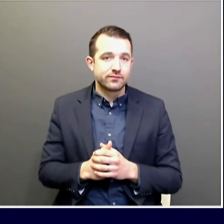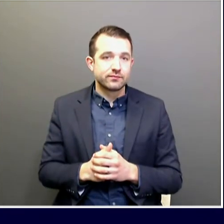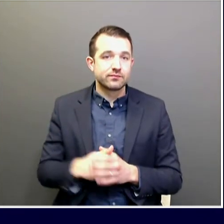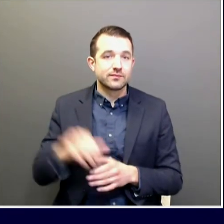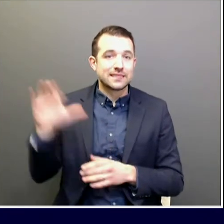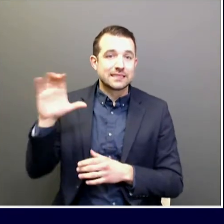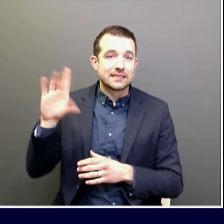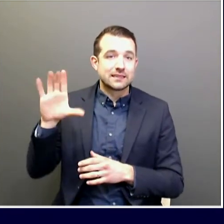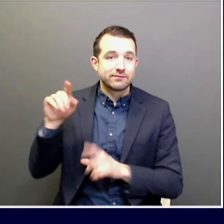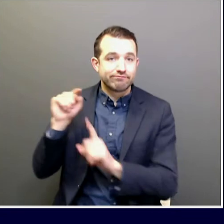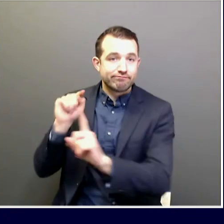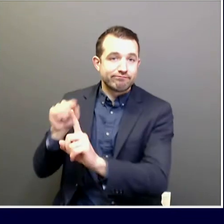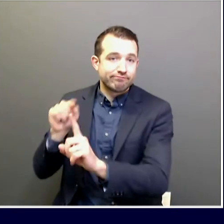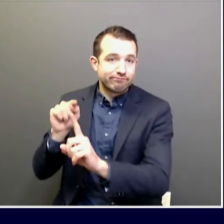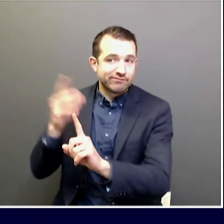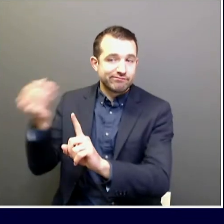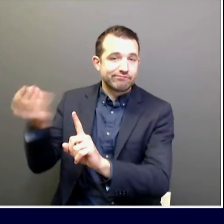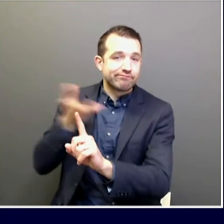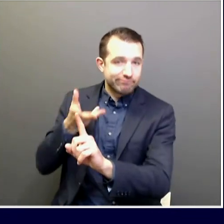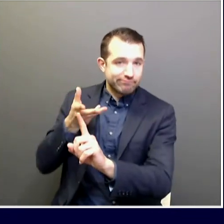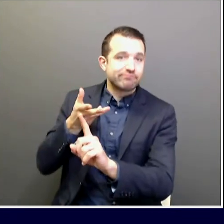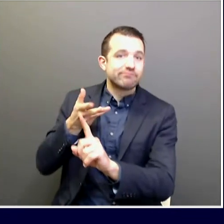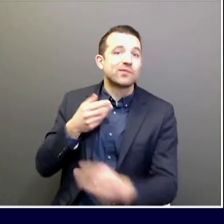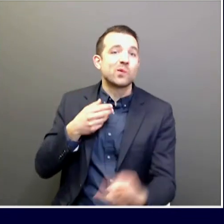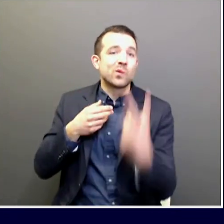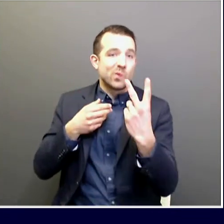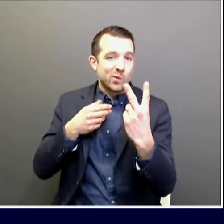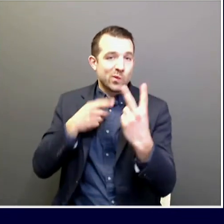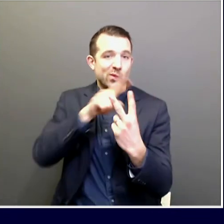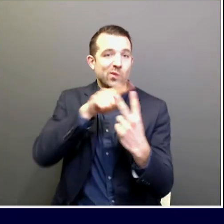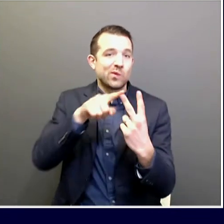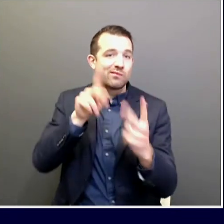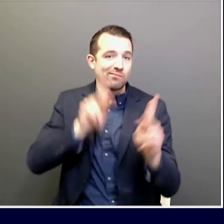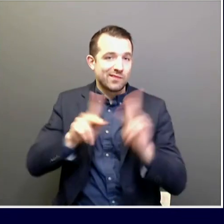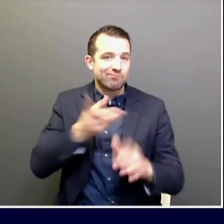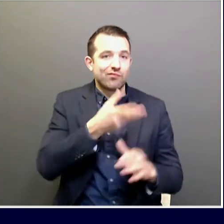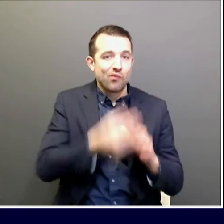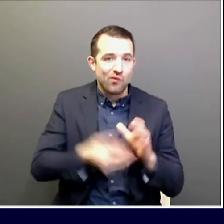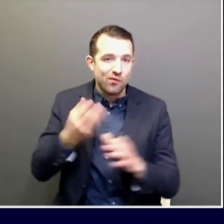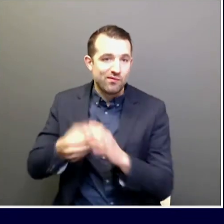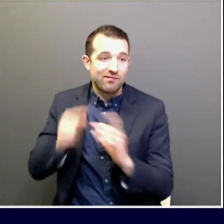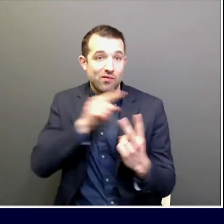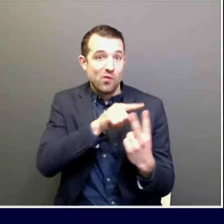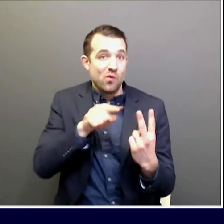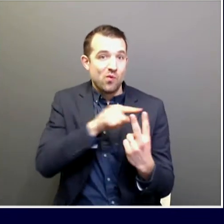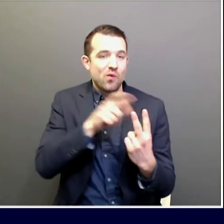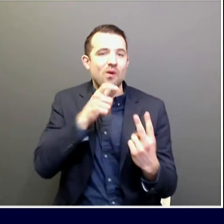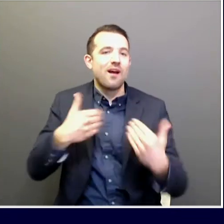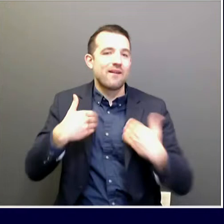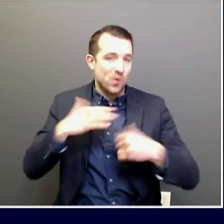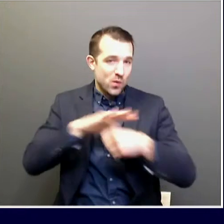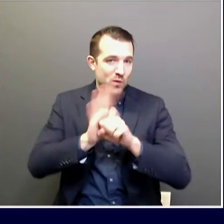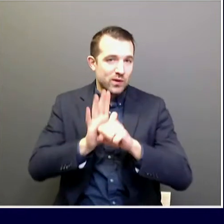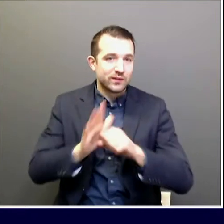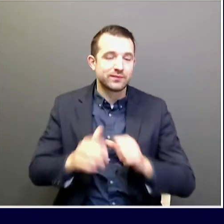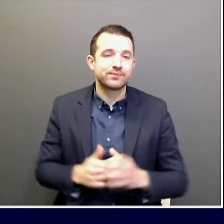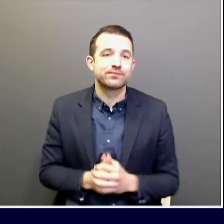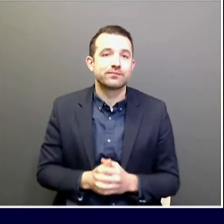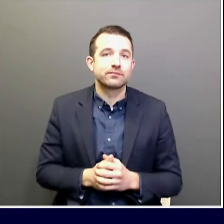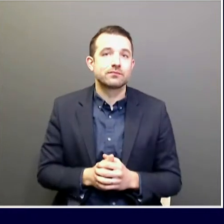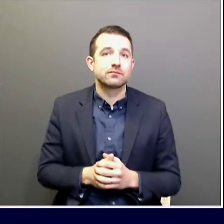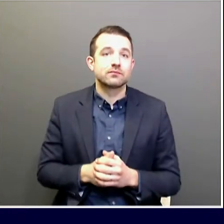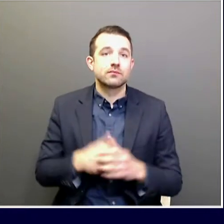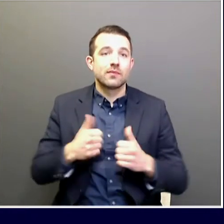CDC is reporting 2 additional COVID-19 related deaths today. One was a resident of Cumberland